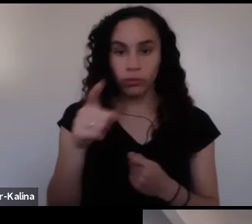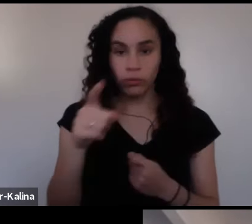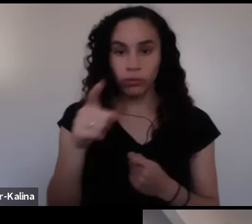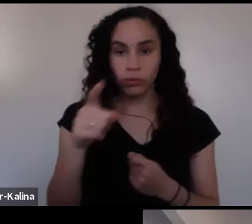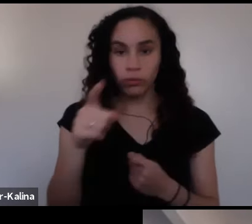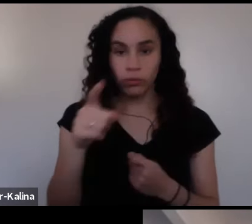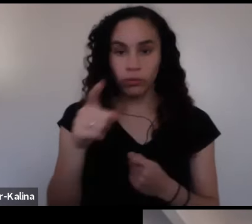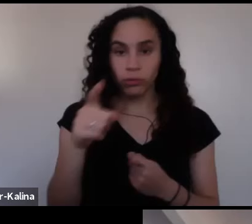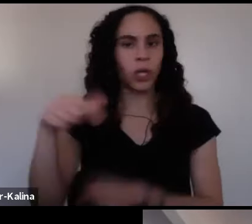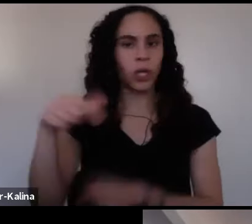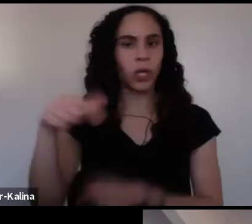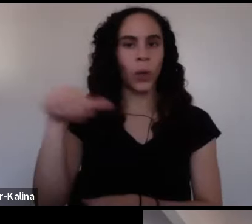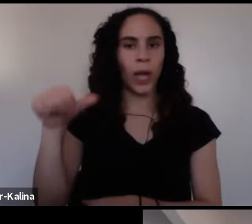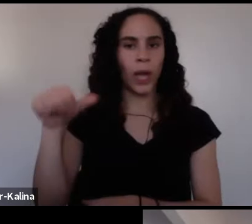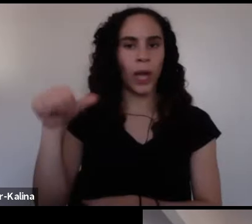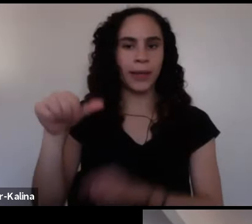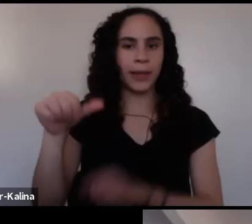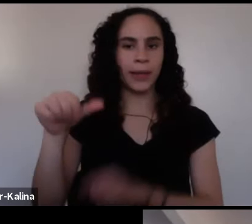Let's see.